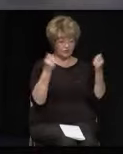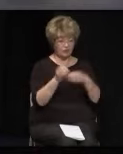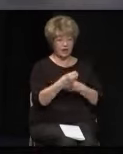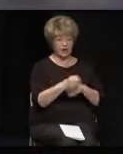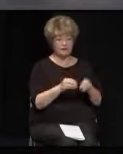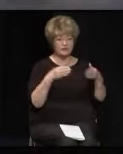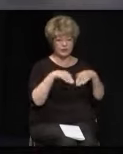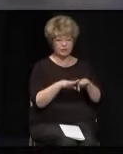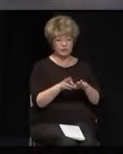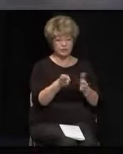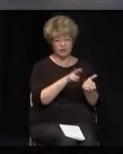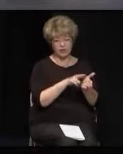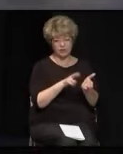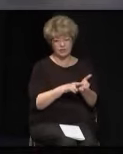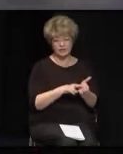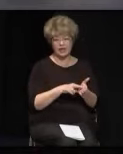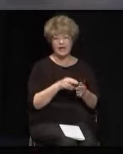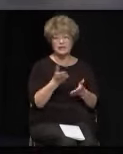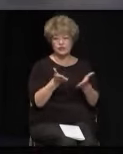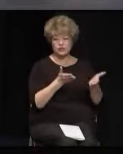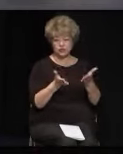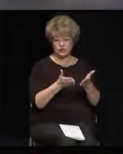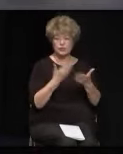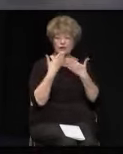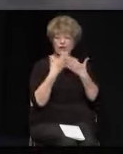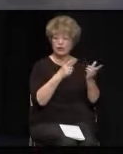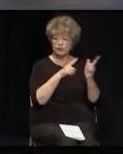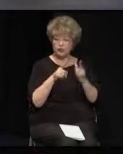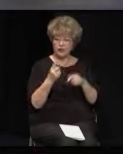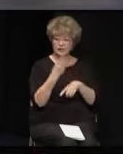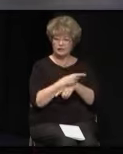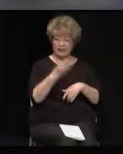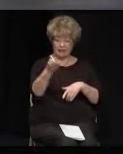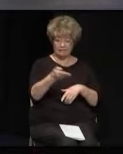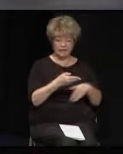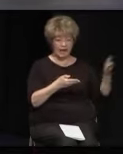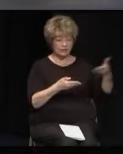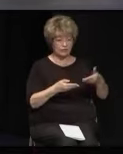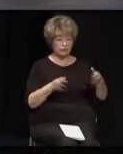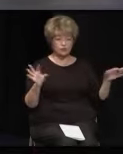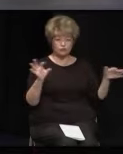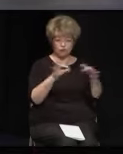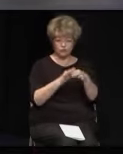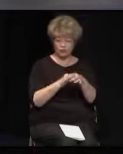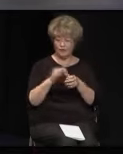admissions and records and enrollment services. We want to thank you for attending today, and we invite you to join your graduate, the